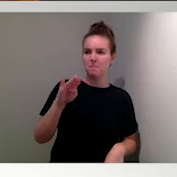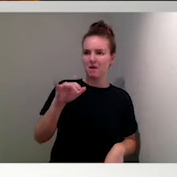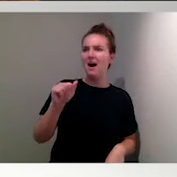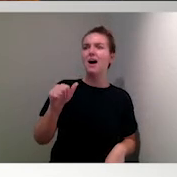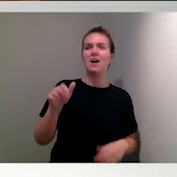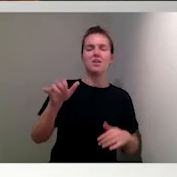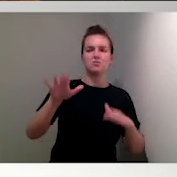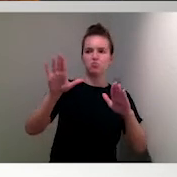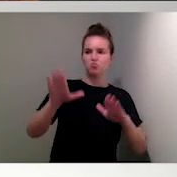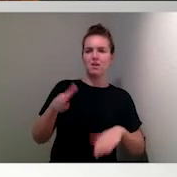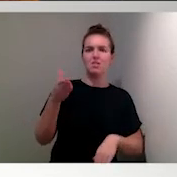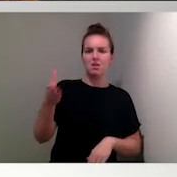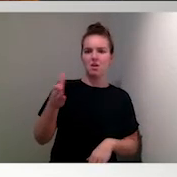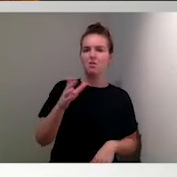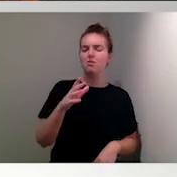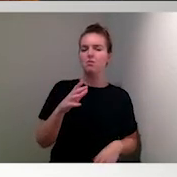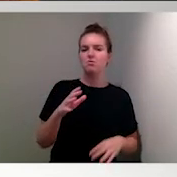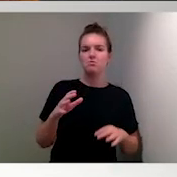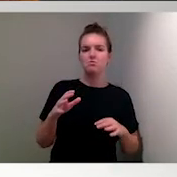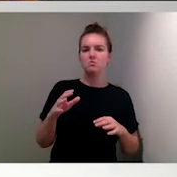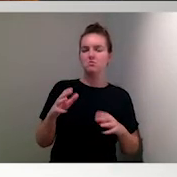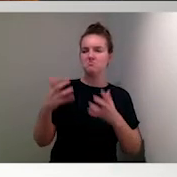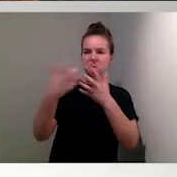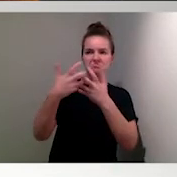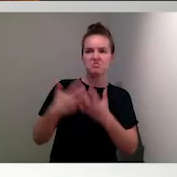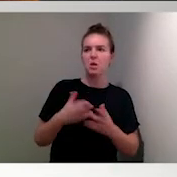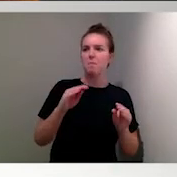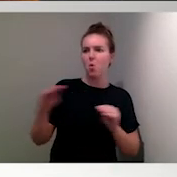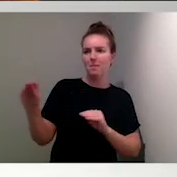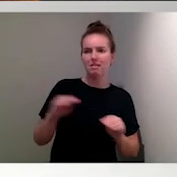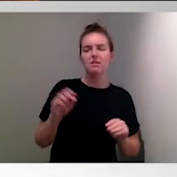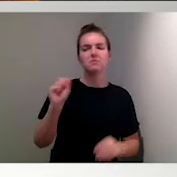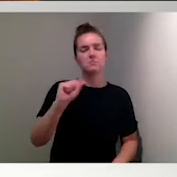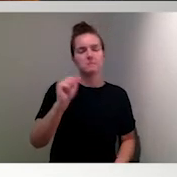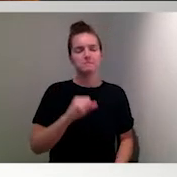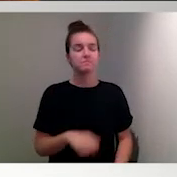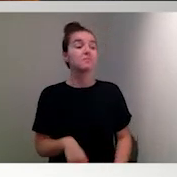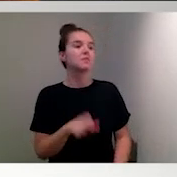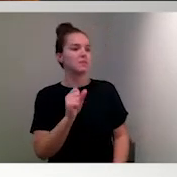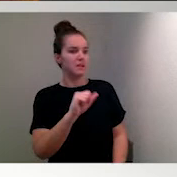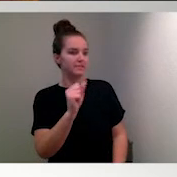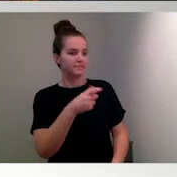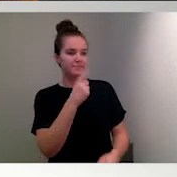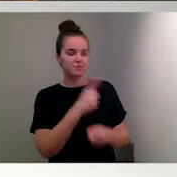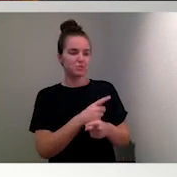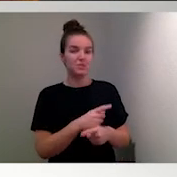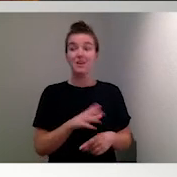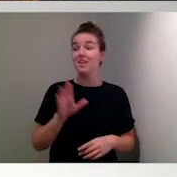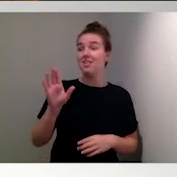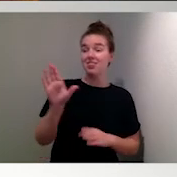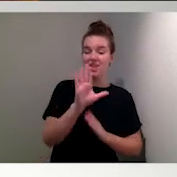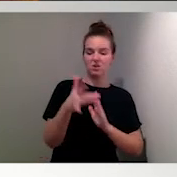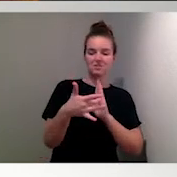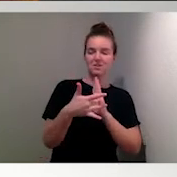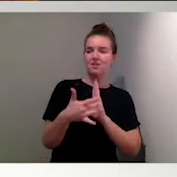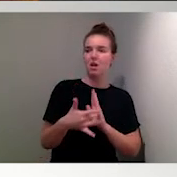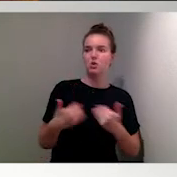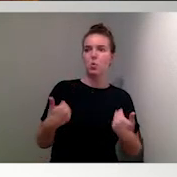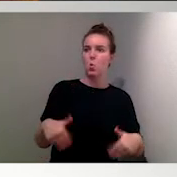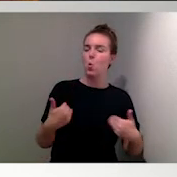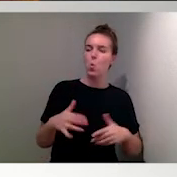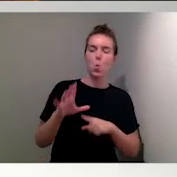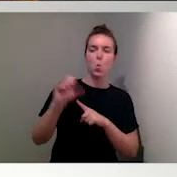mobility too. Yes, absolutely. So their technology is just out of this world as well. So that probably